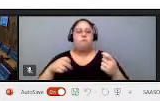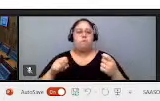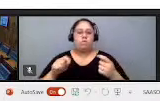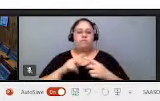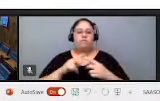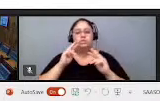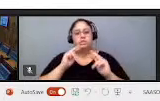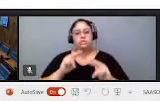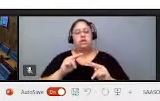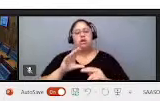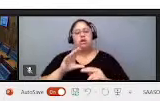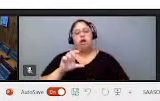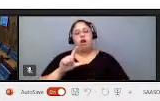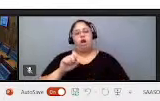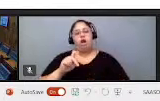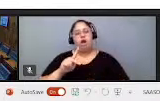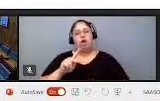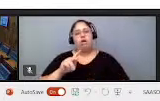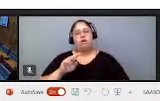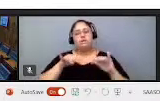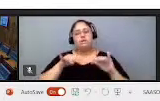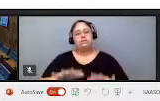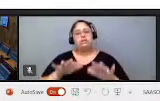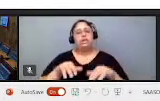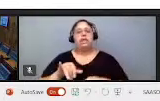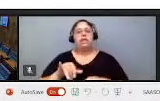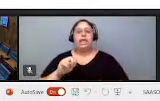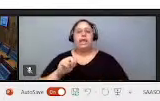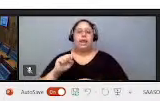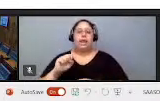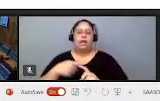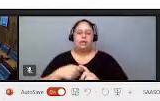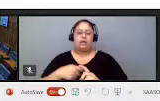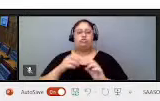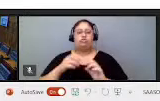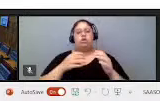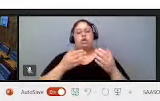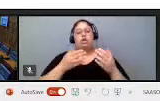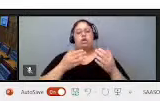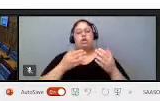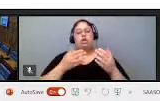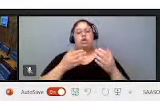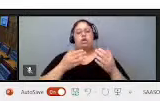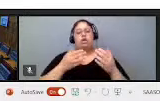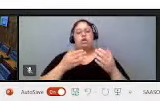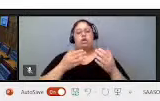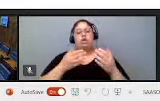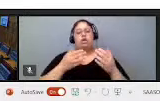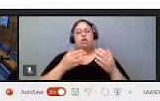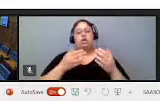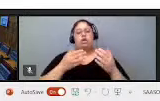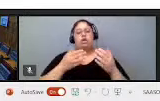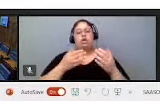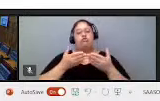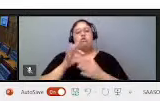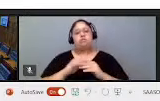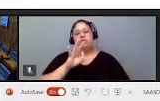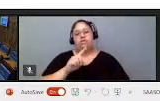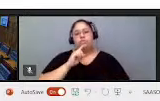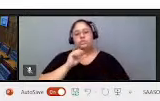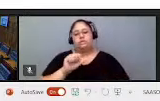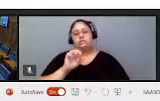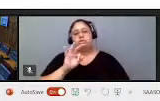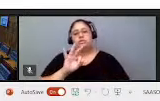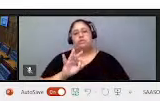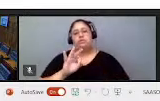Clocky index uh for 2023 the average container vessel Charter rate was about $23,600 whereas in